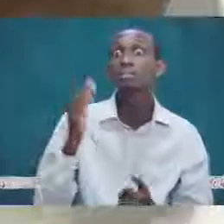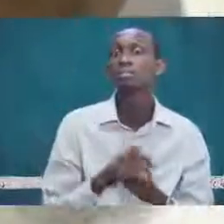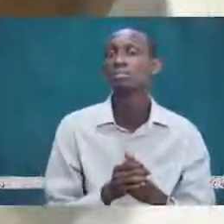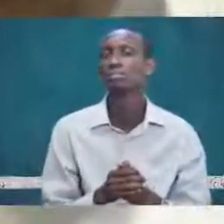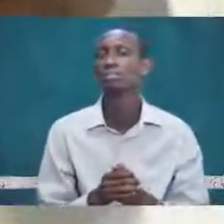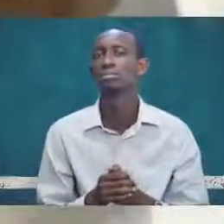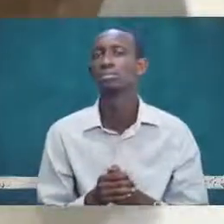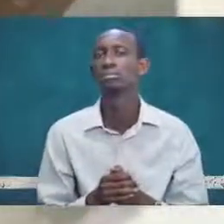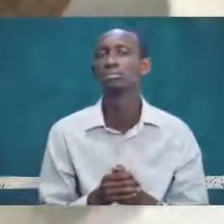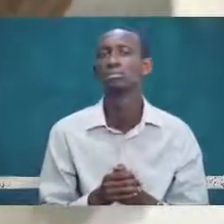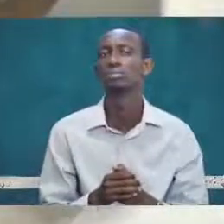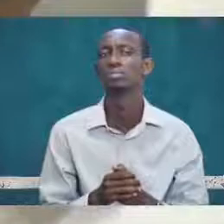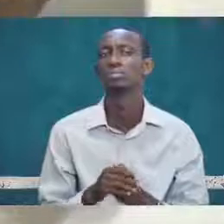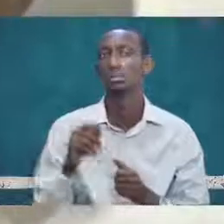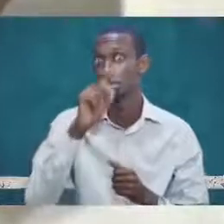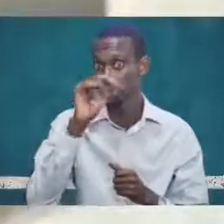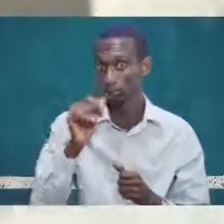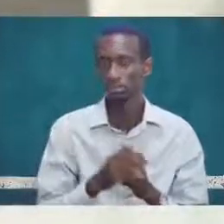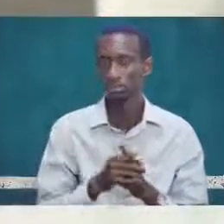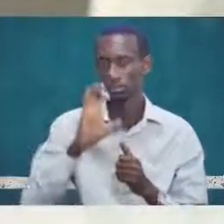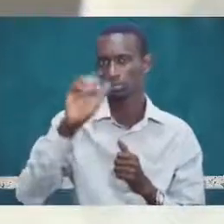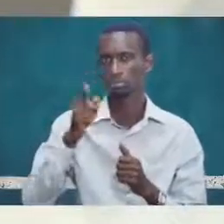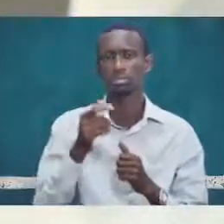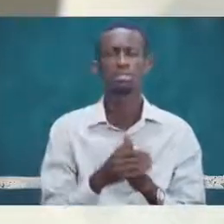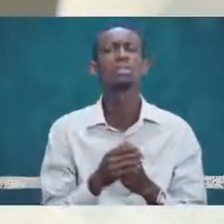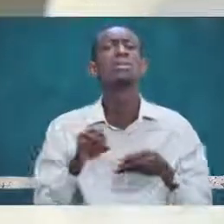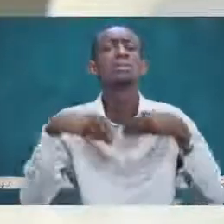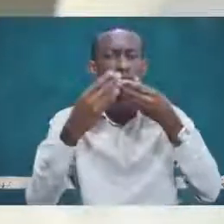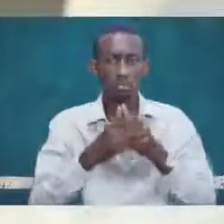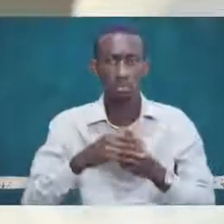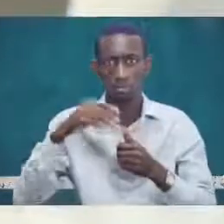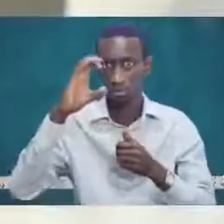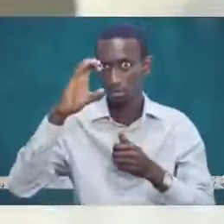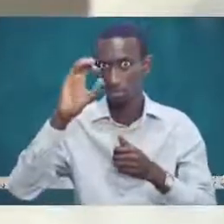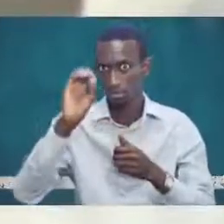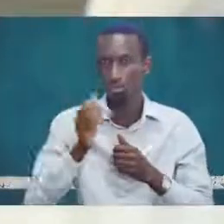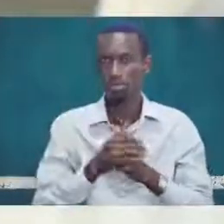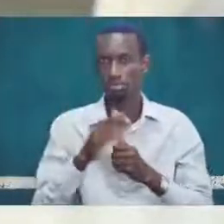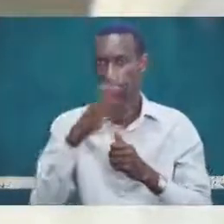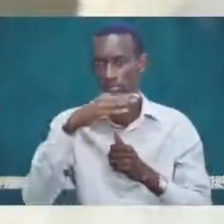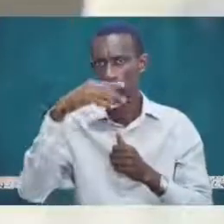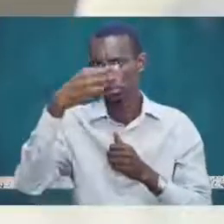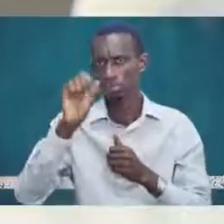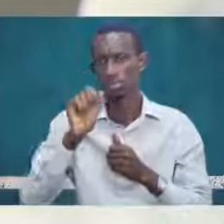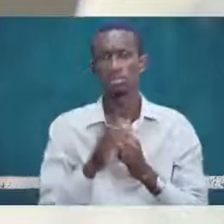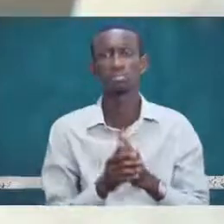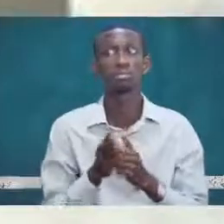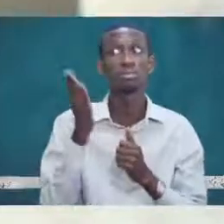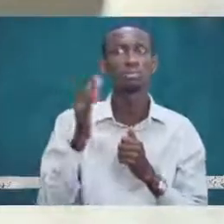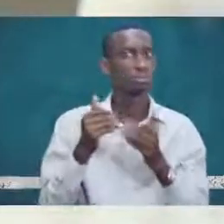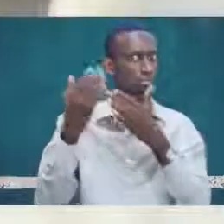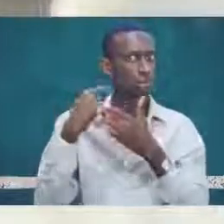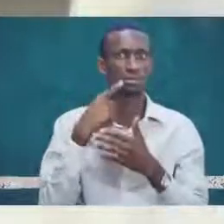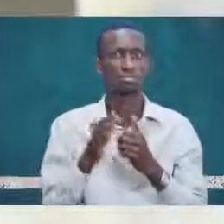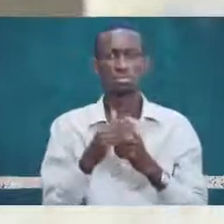zinc carbonate, also decomposes to give carbon dioxide gas. And carbon dioxide gas also, as we have